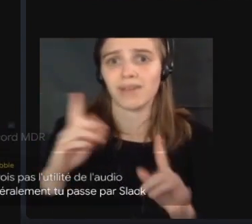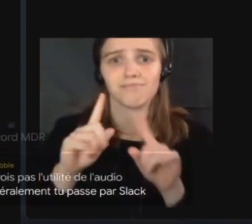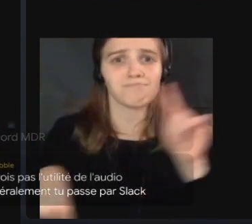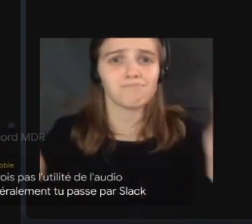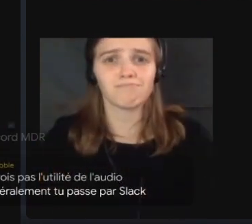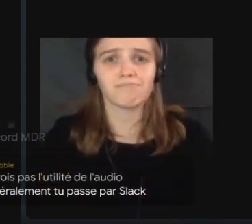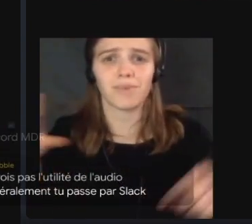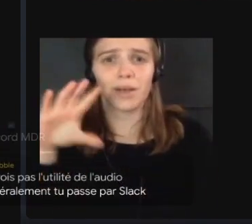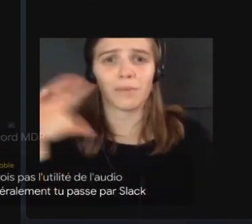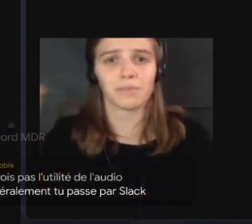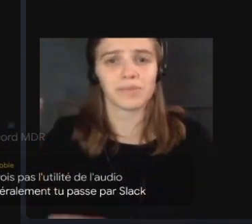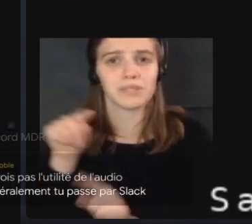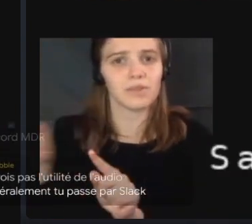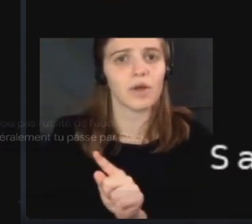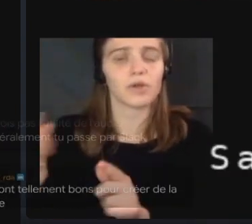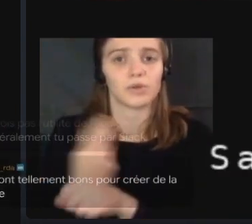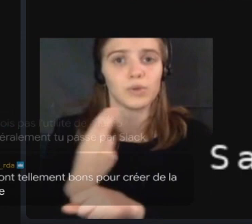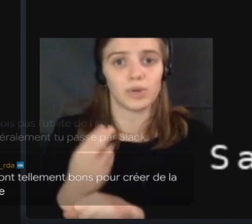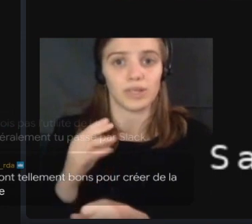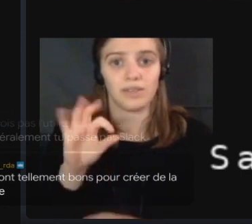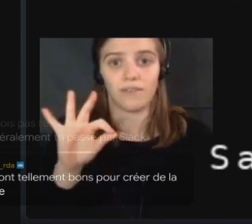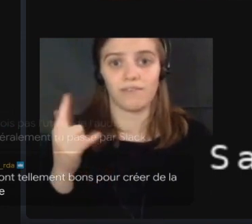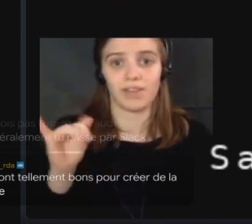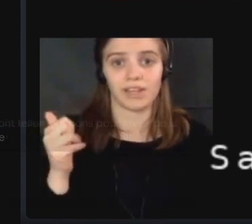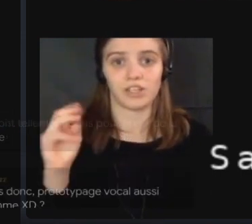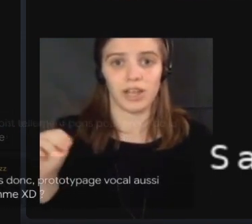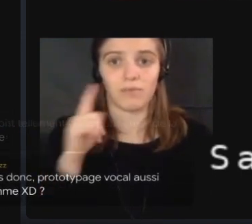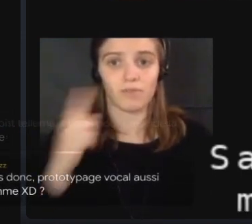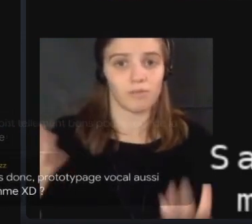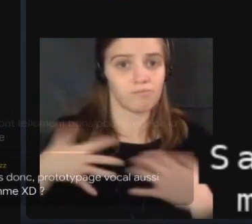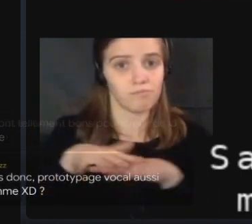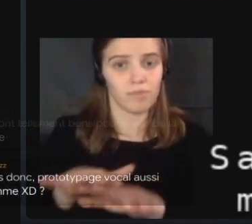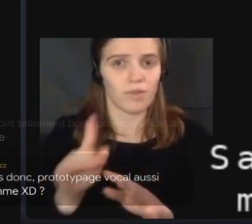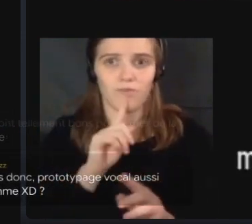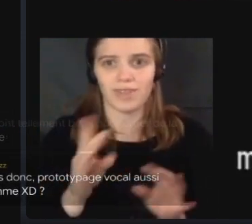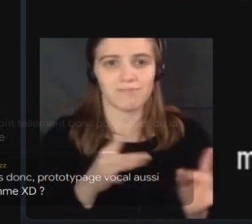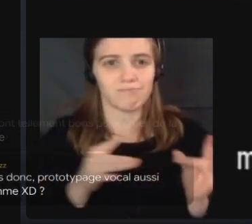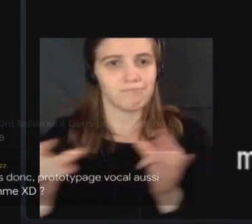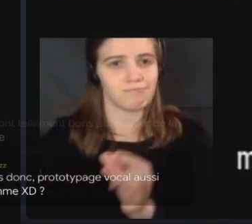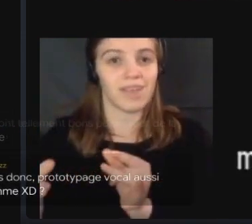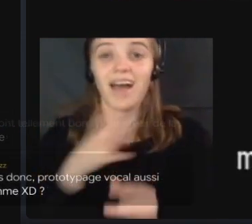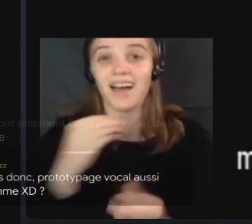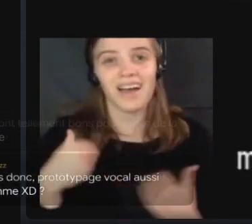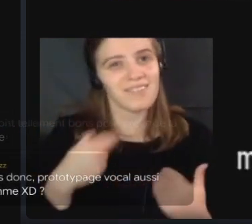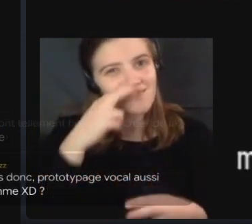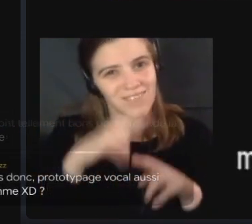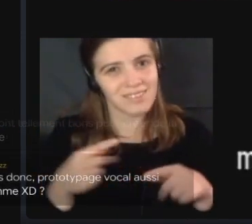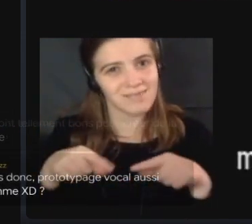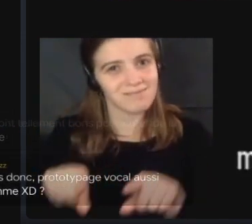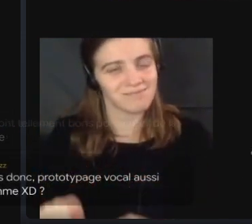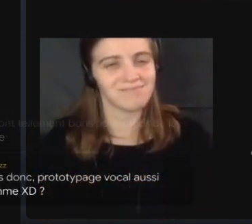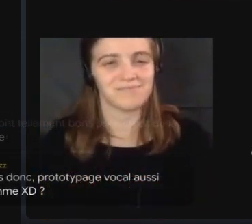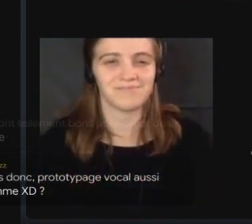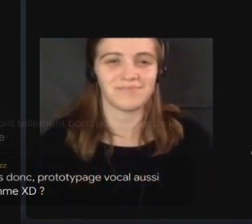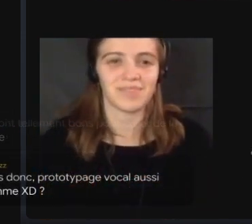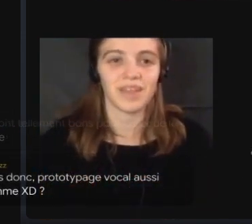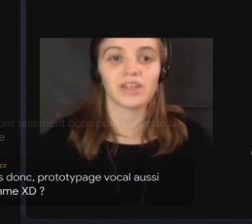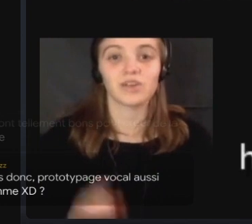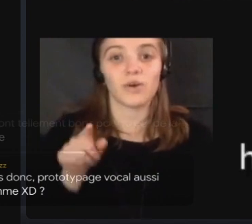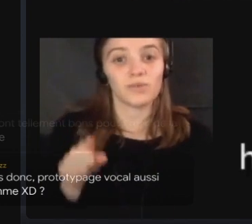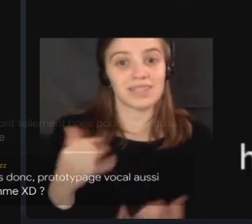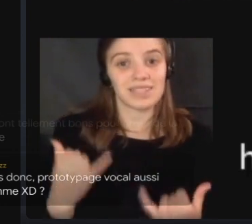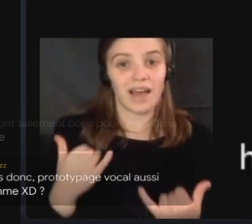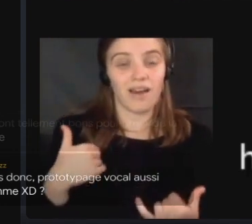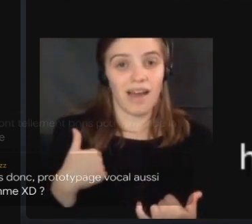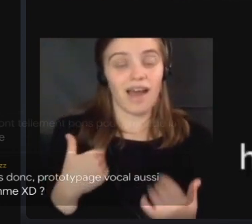cette Figma, non? And to have a lot more fun while doing it. Our team is rolling out the FigJam beta to you all as we